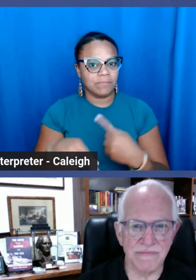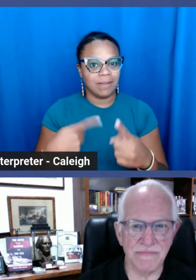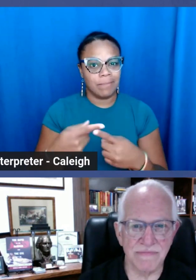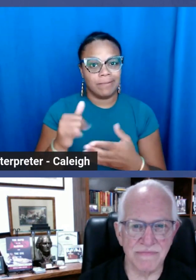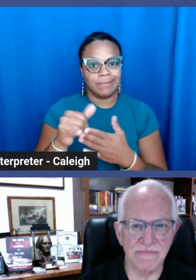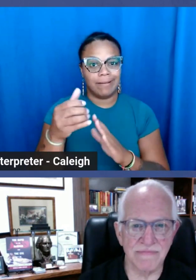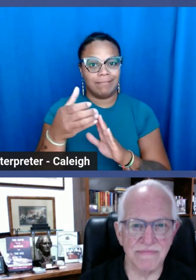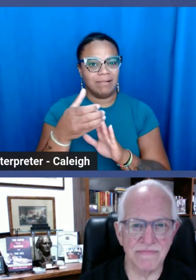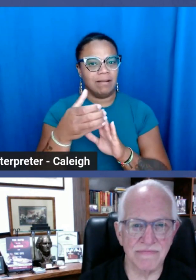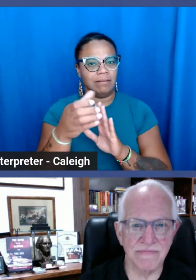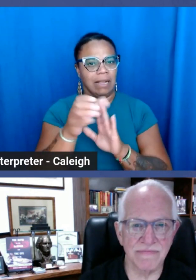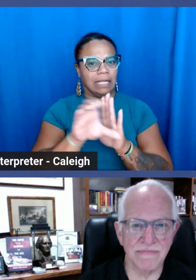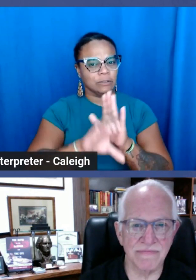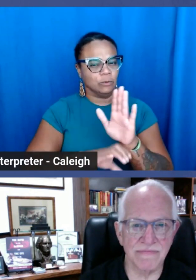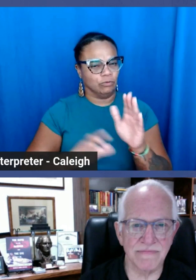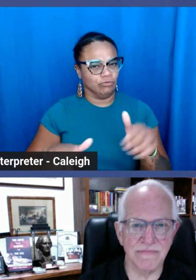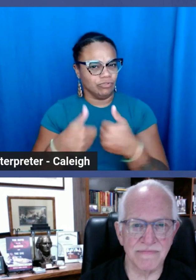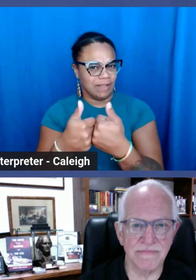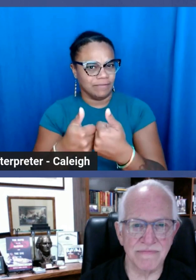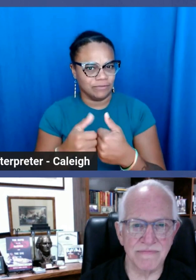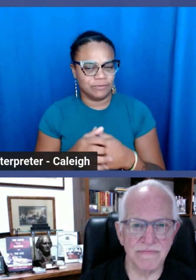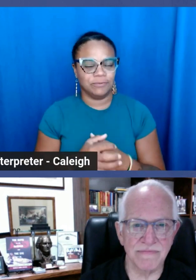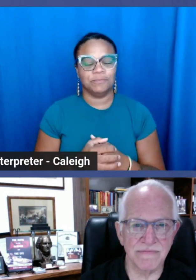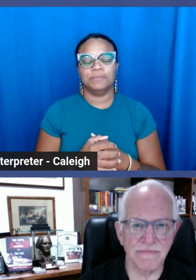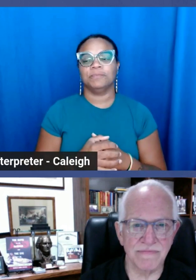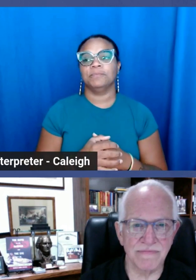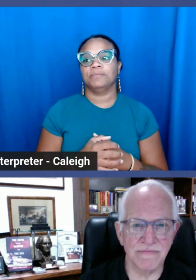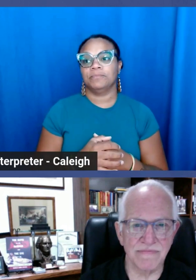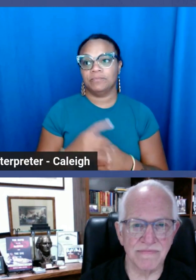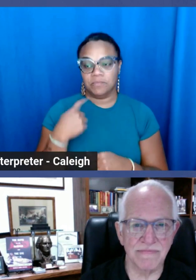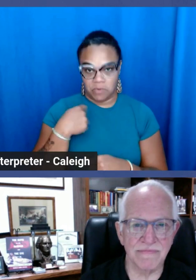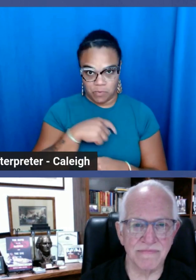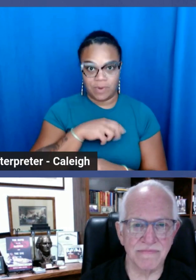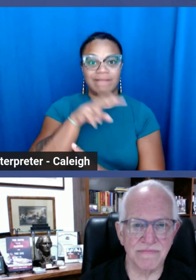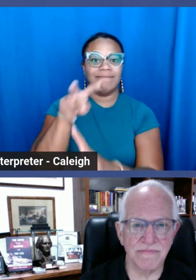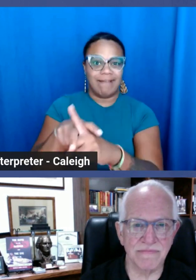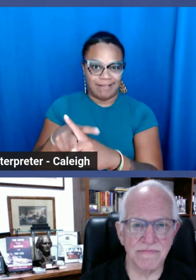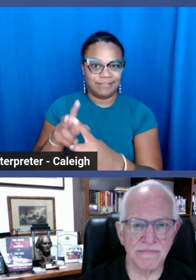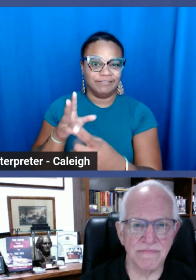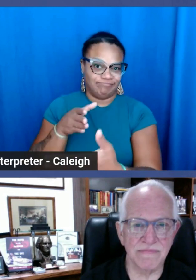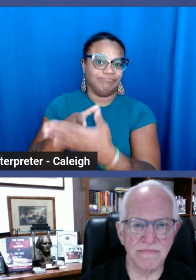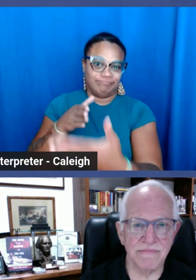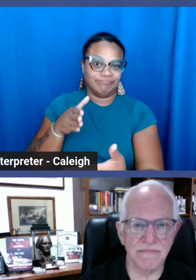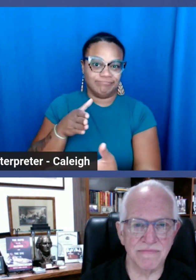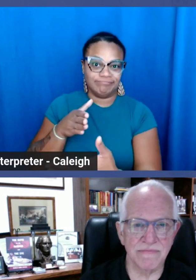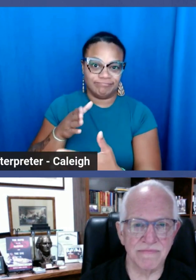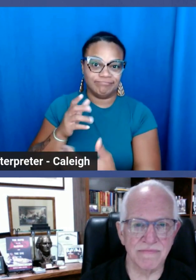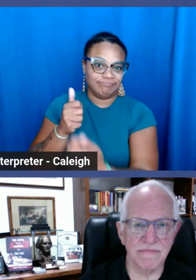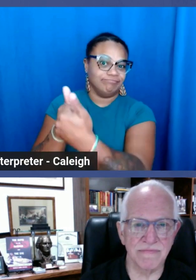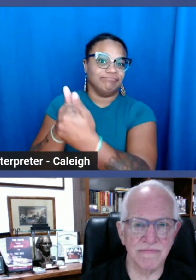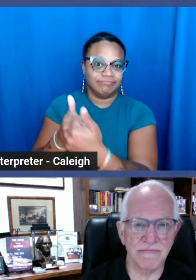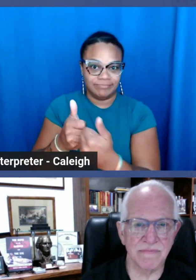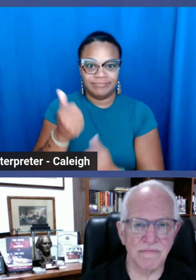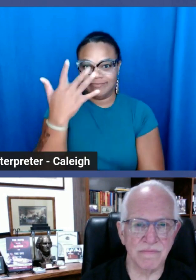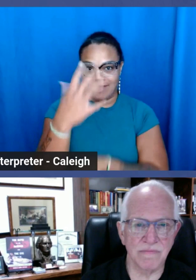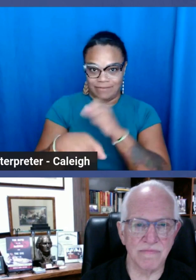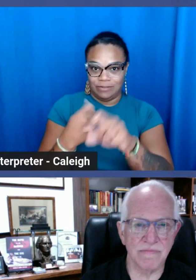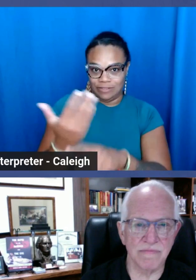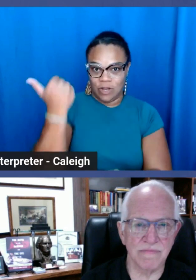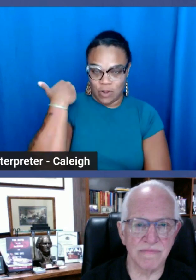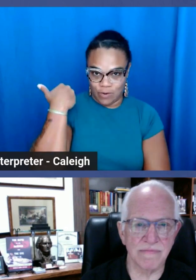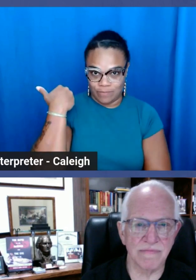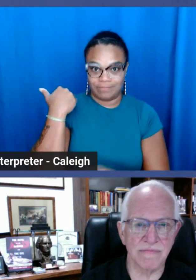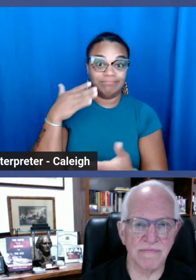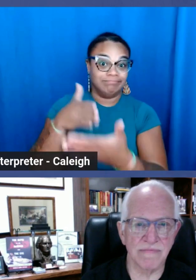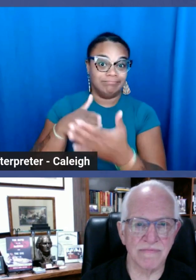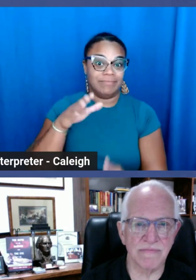constitutional challenge. We filed a challenge 5 years ago to the Fighting Online